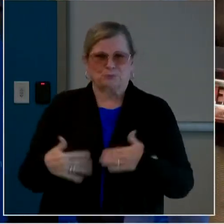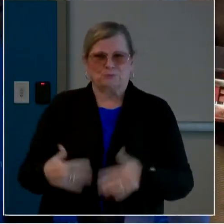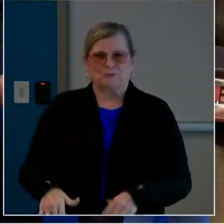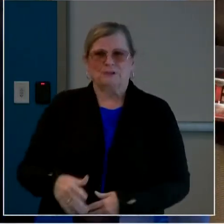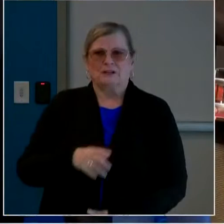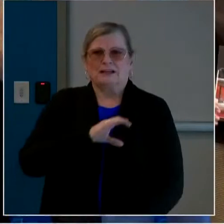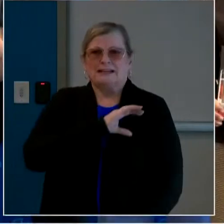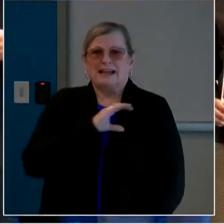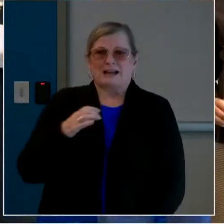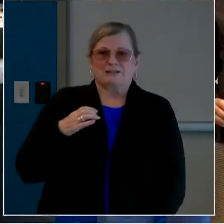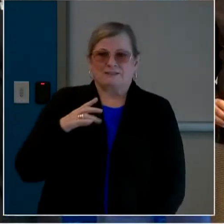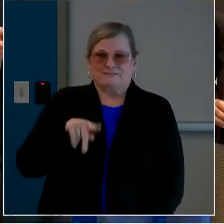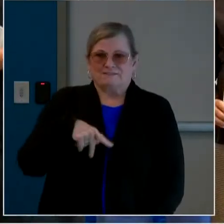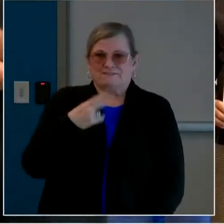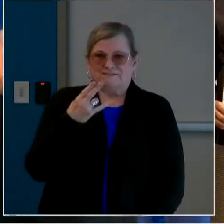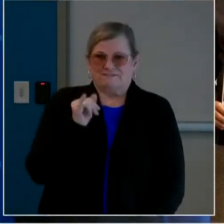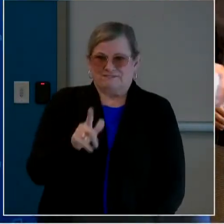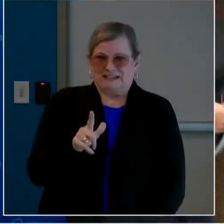Mendelson.